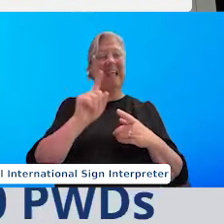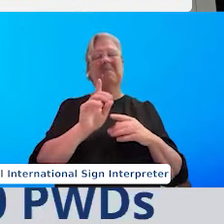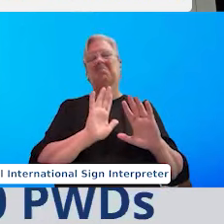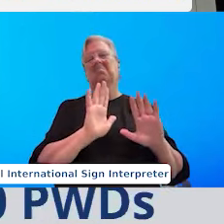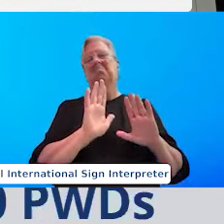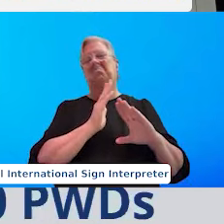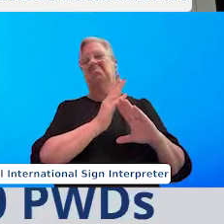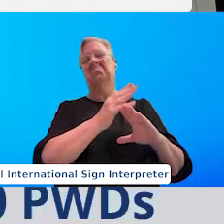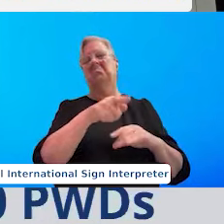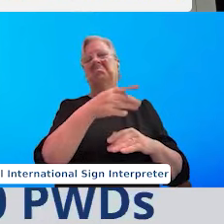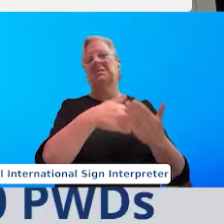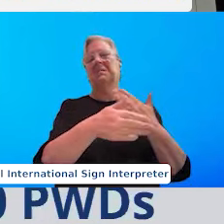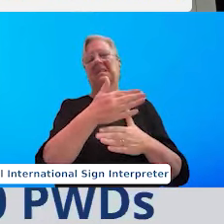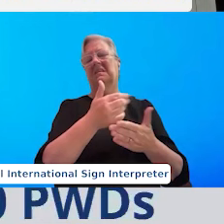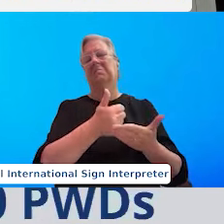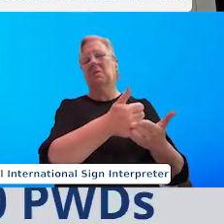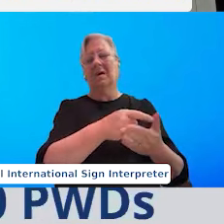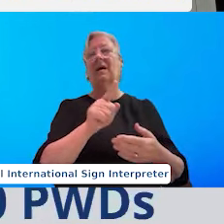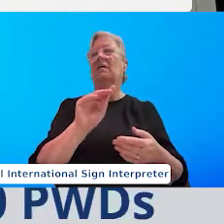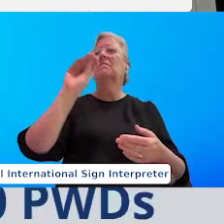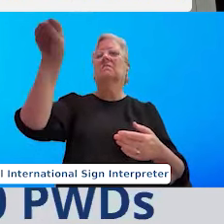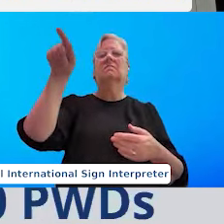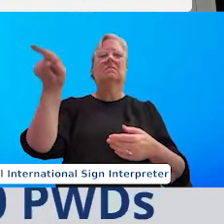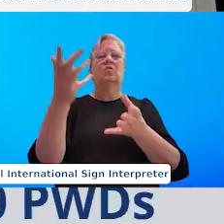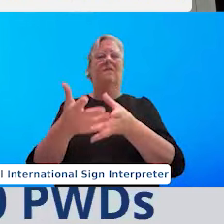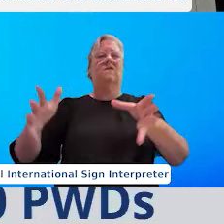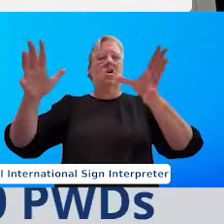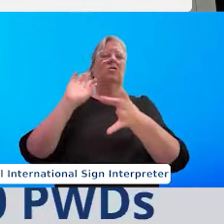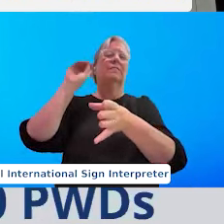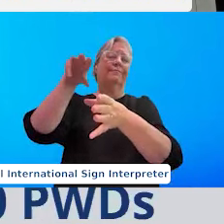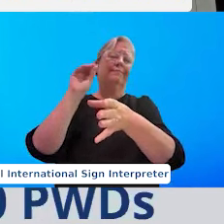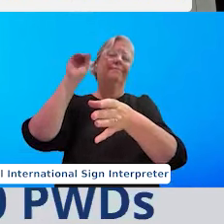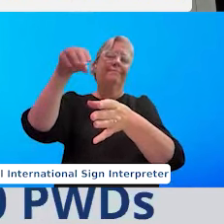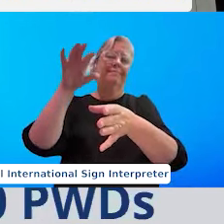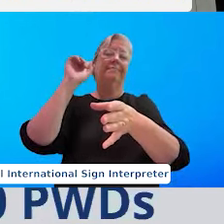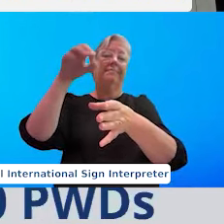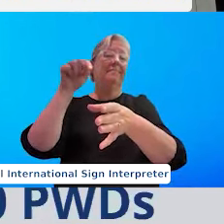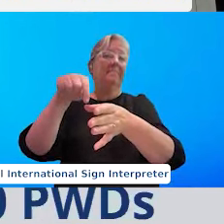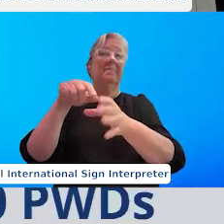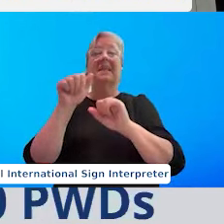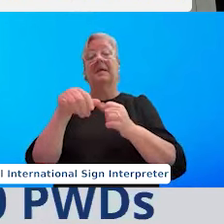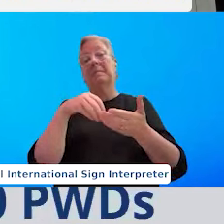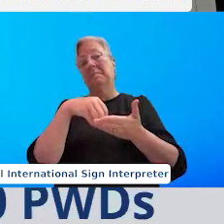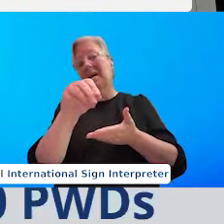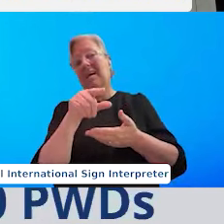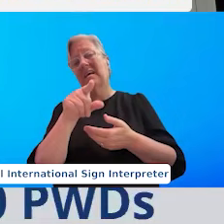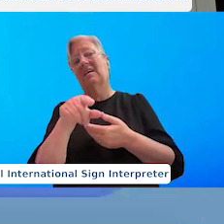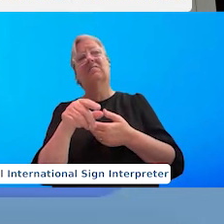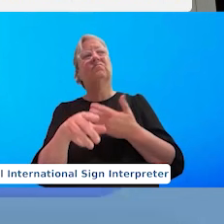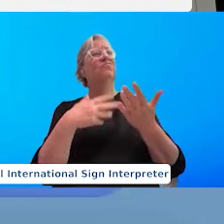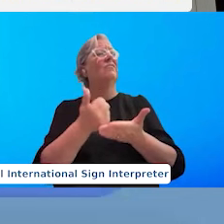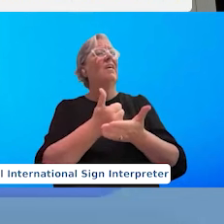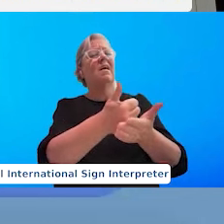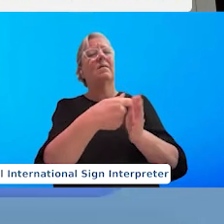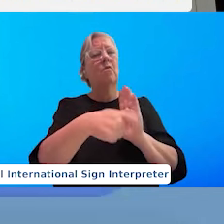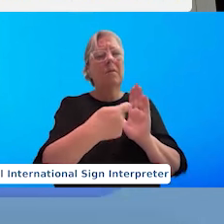now, remember, for those who don't want to pay, they don't want to hire, they have to pay, and the